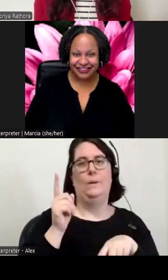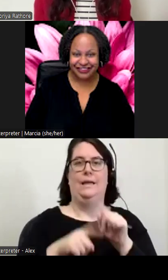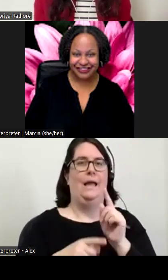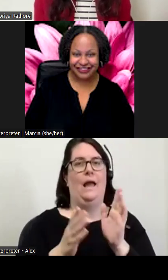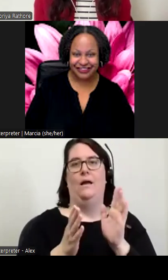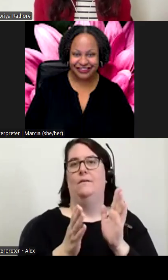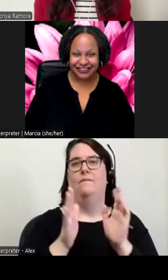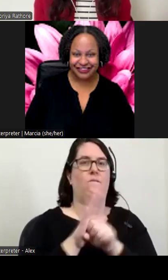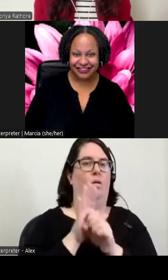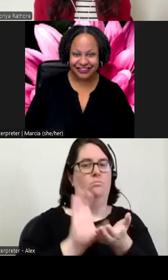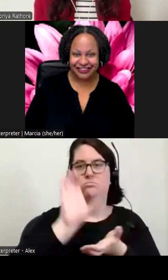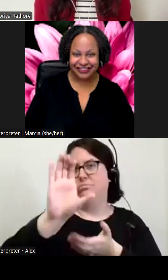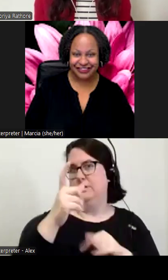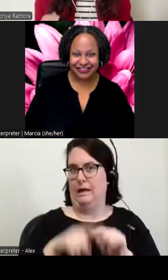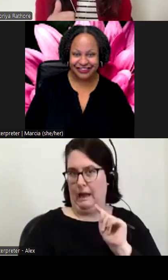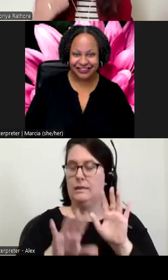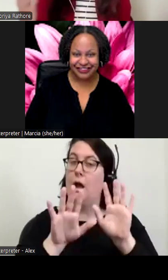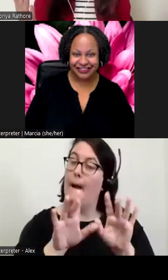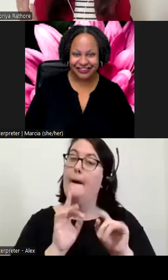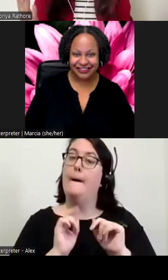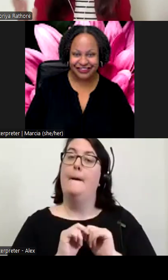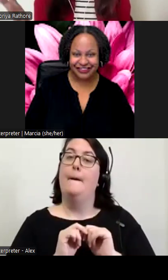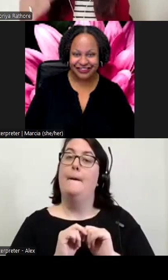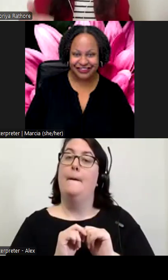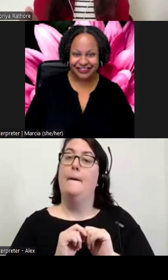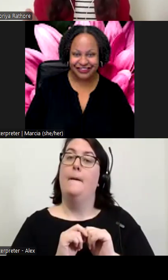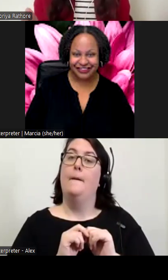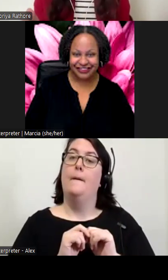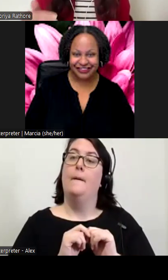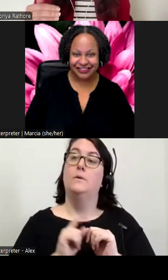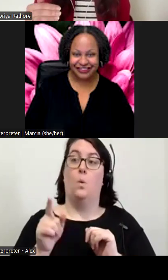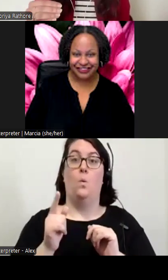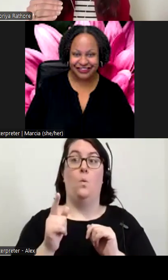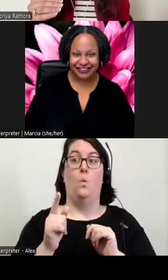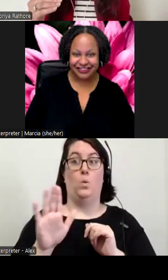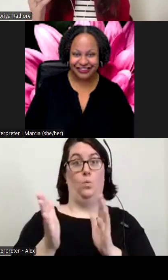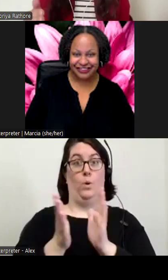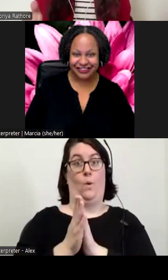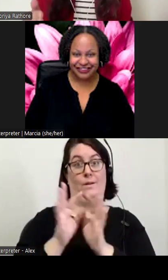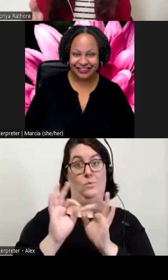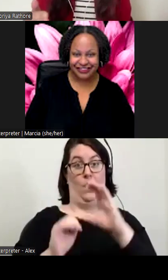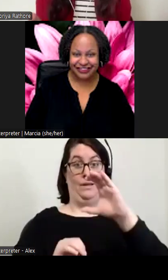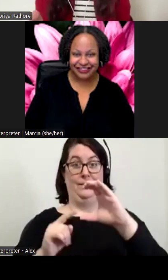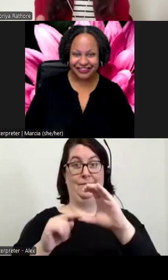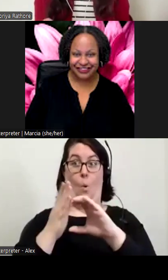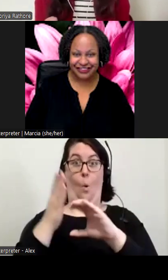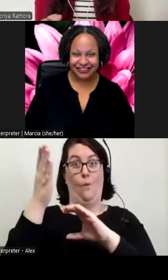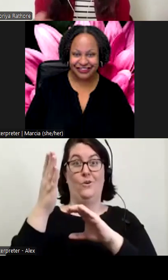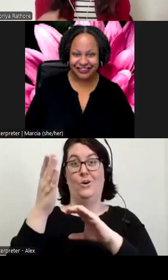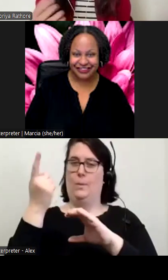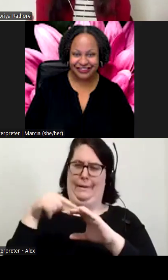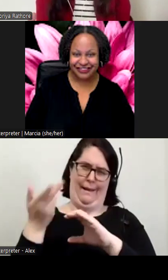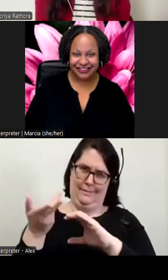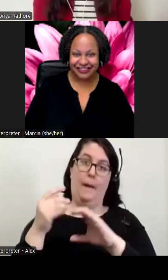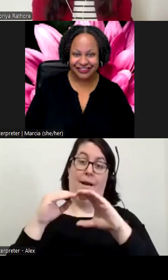But we can't give you more than your request, but we can give you less. So keep that in mind when you're budgeting and make